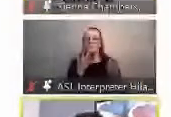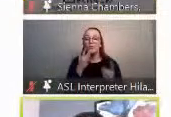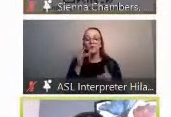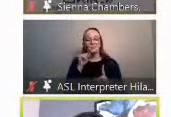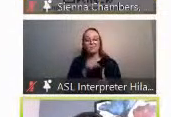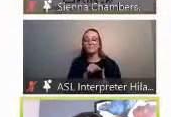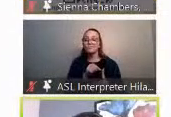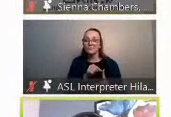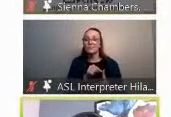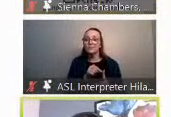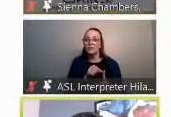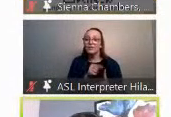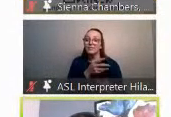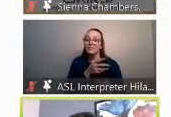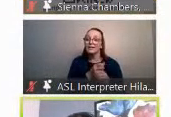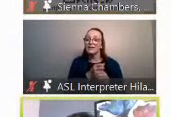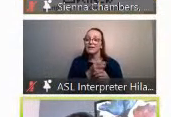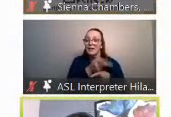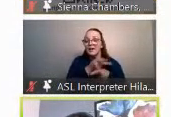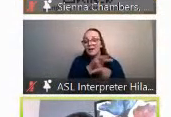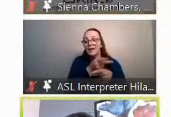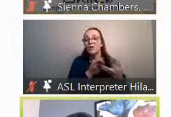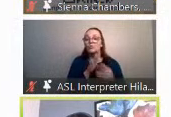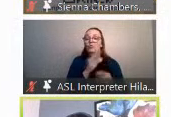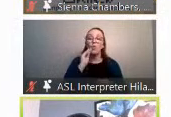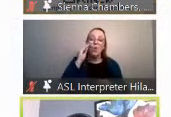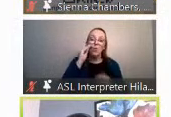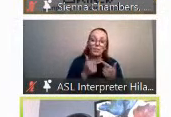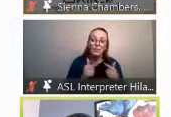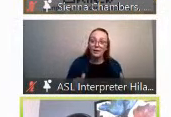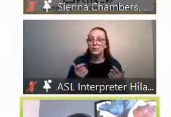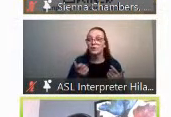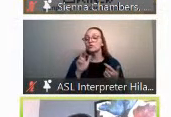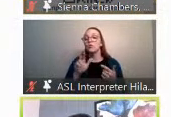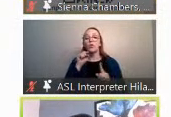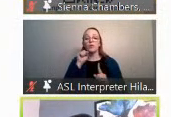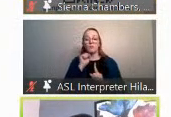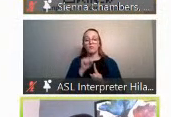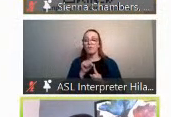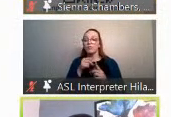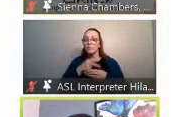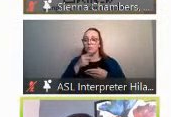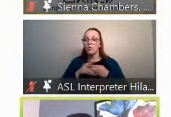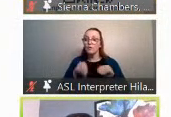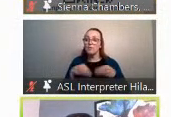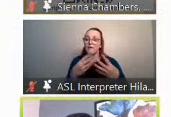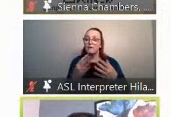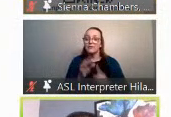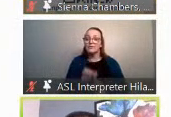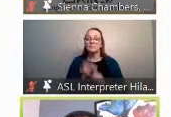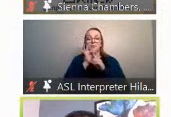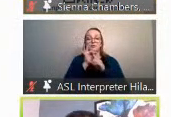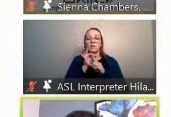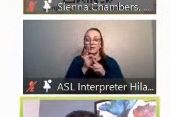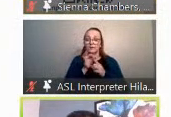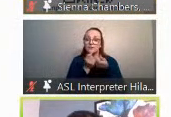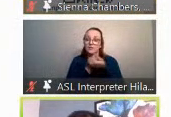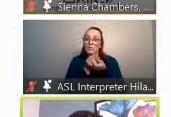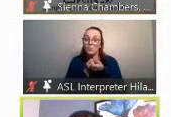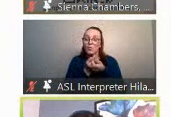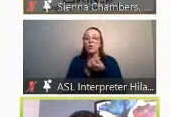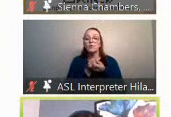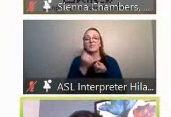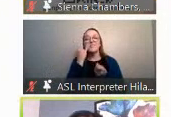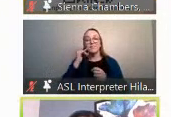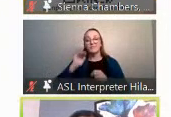care in their home language, or that a program offers specialized supports for their child with a